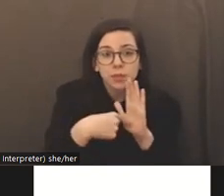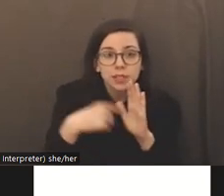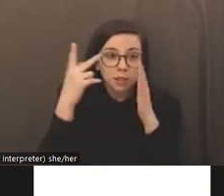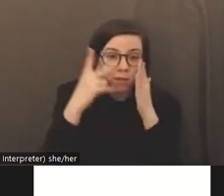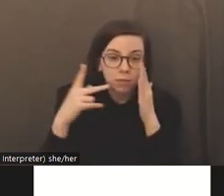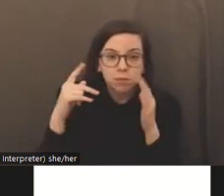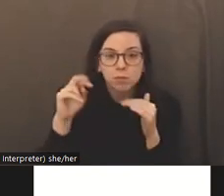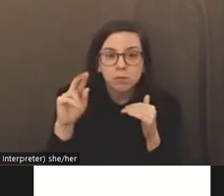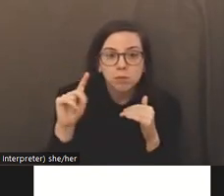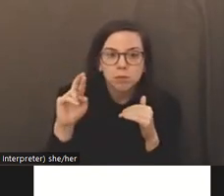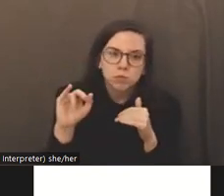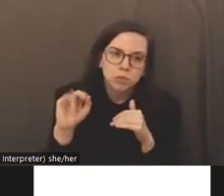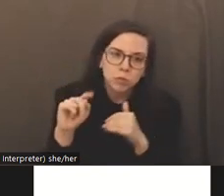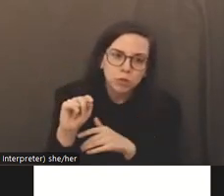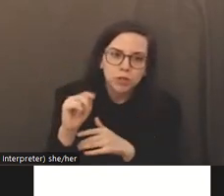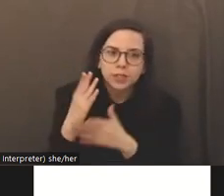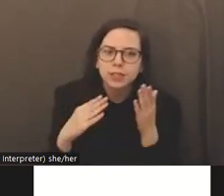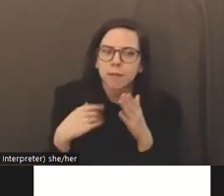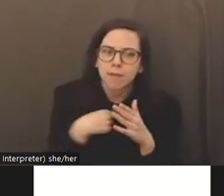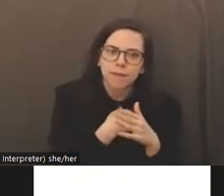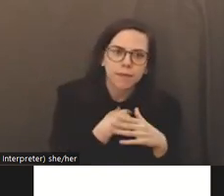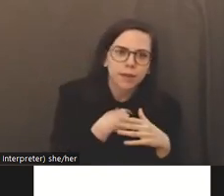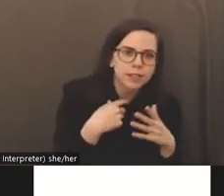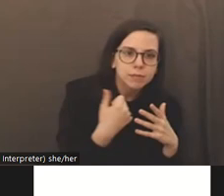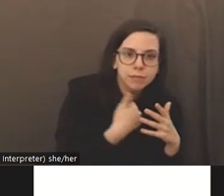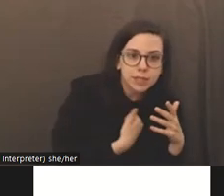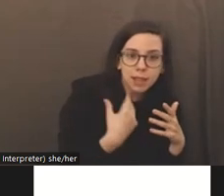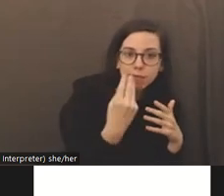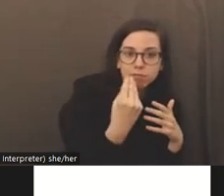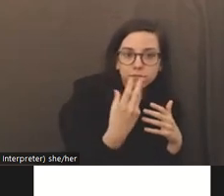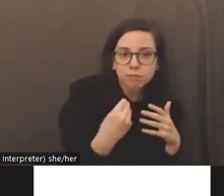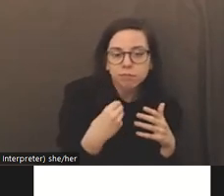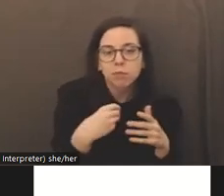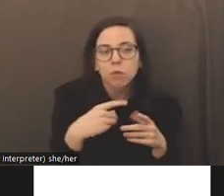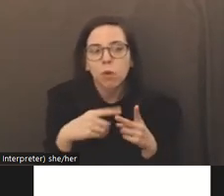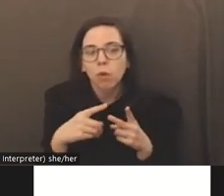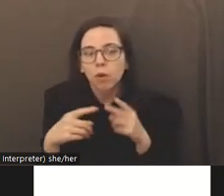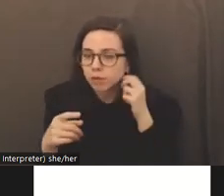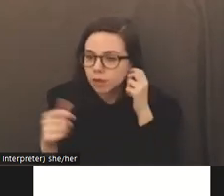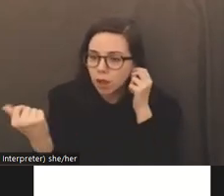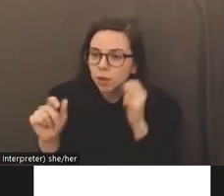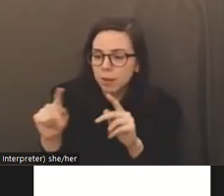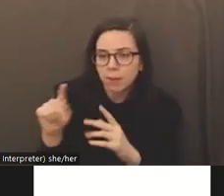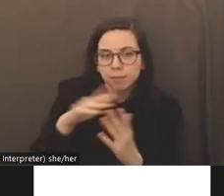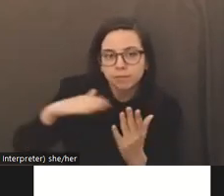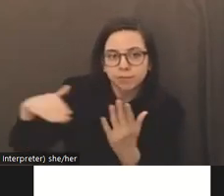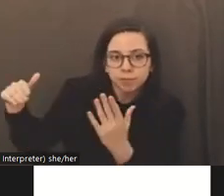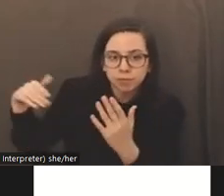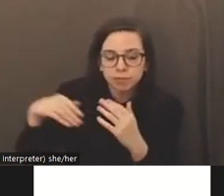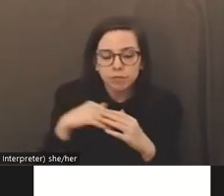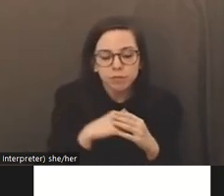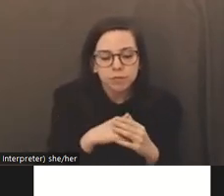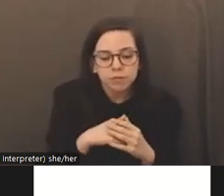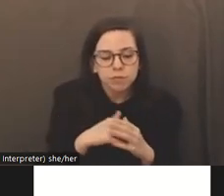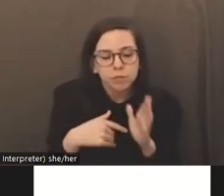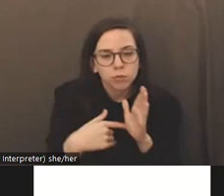students did self-portraits or portraits of other people. Those are also outside representations of what the person